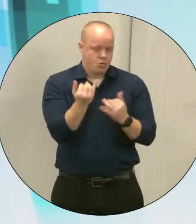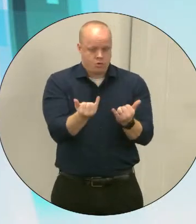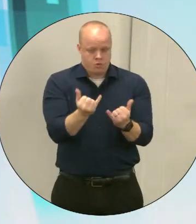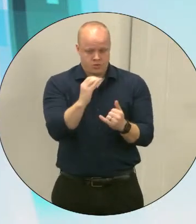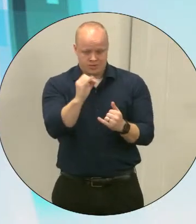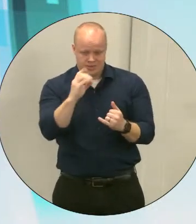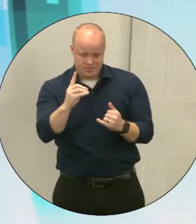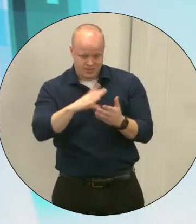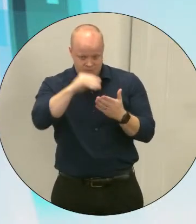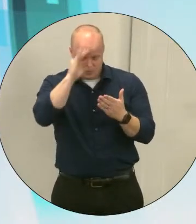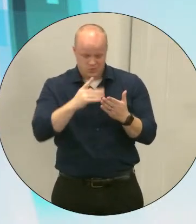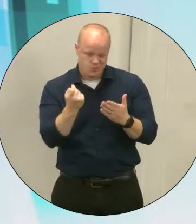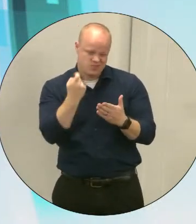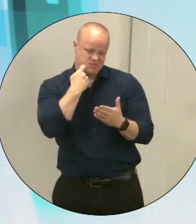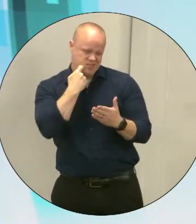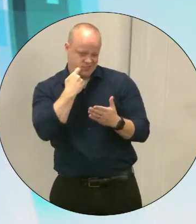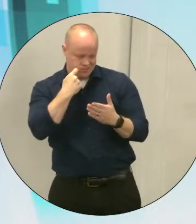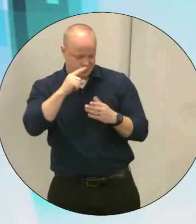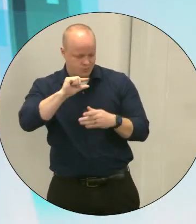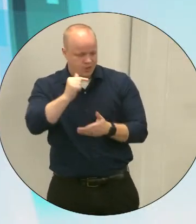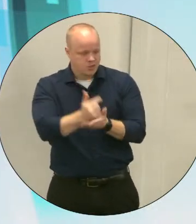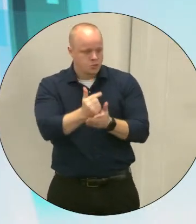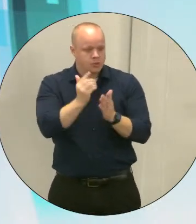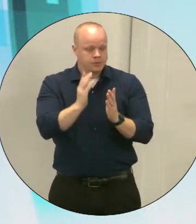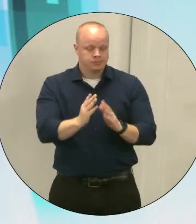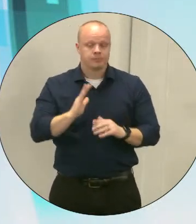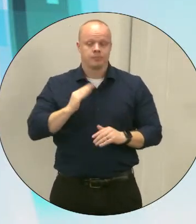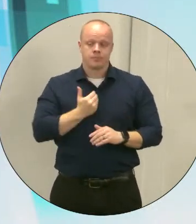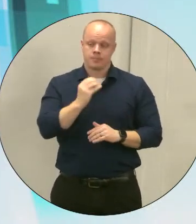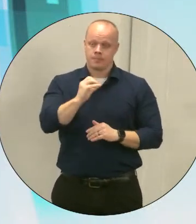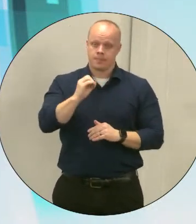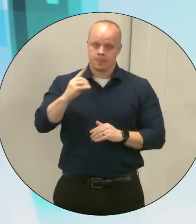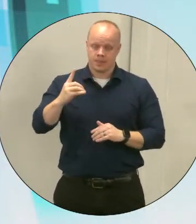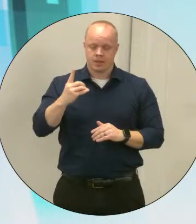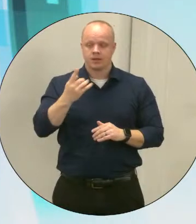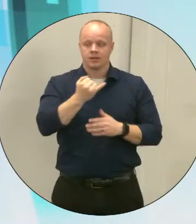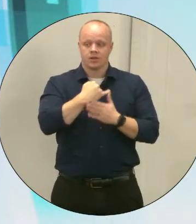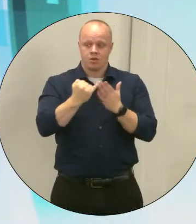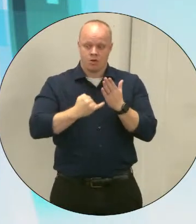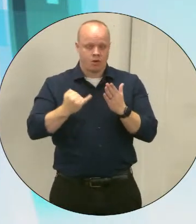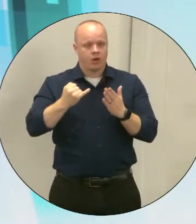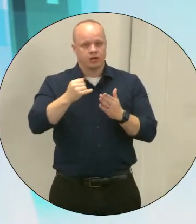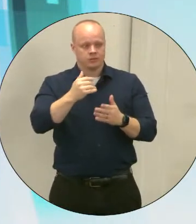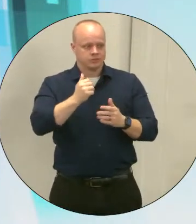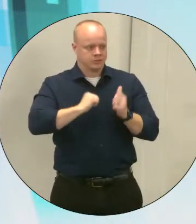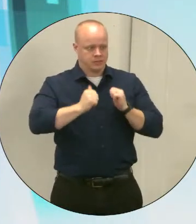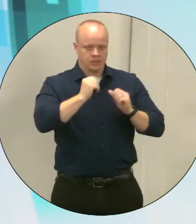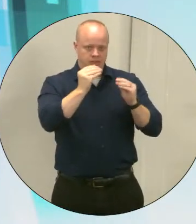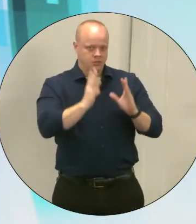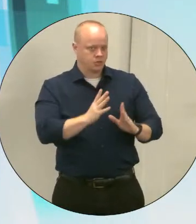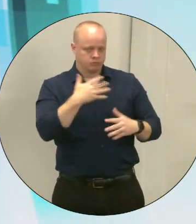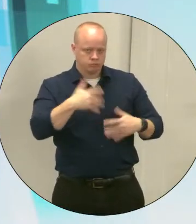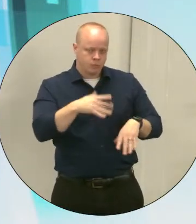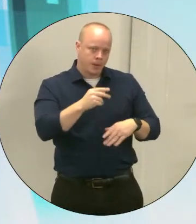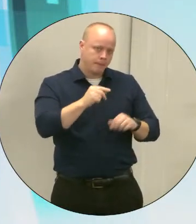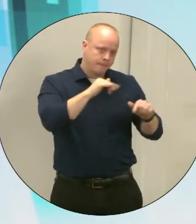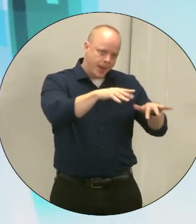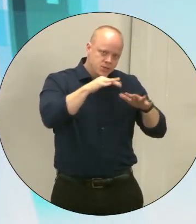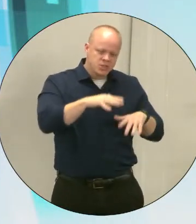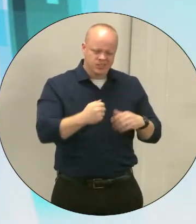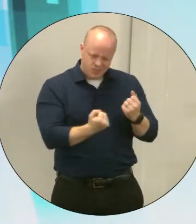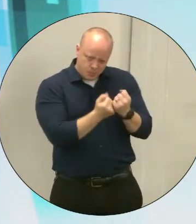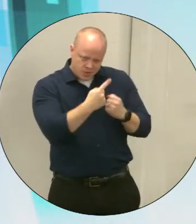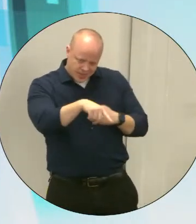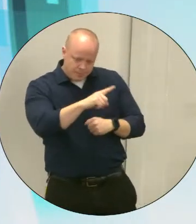1 recent graduate. Our CCSD music, art, and theater teachers are magic. Please support them. Please save Silverado High